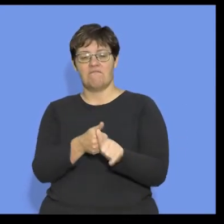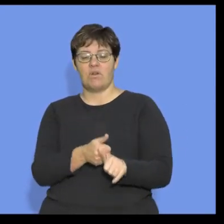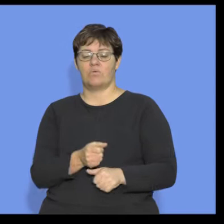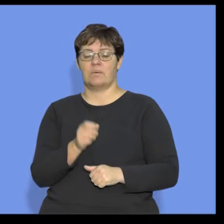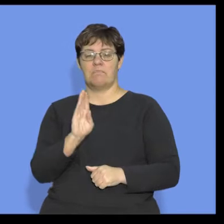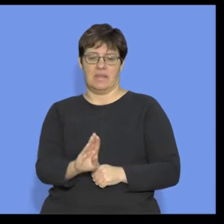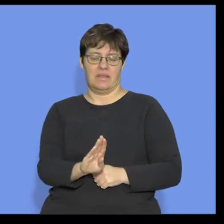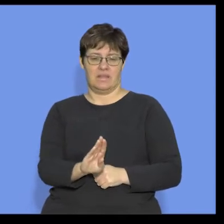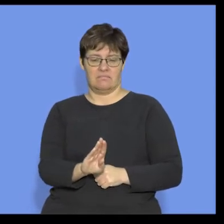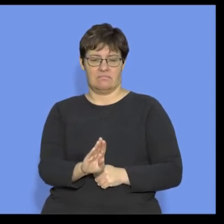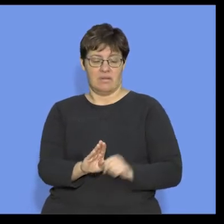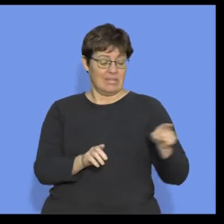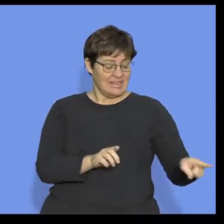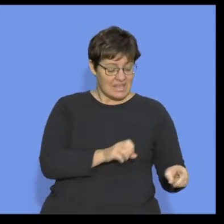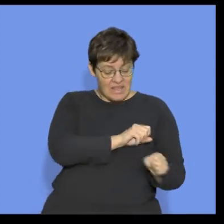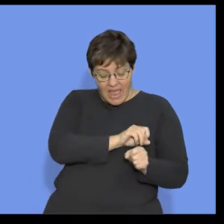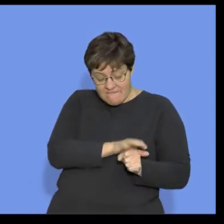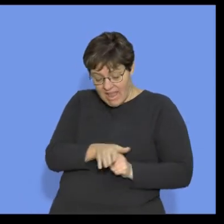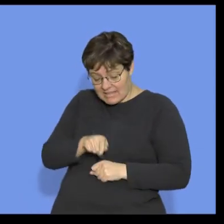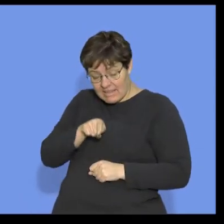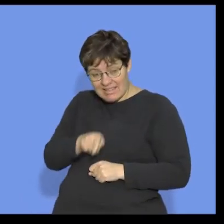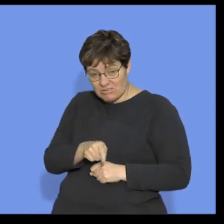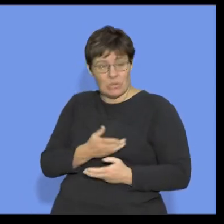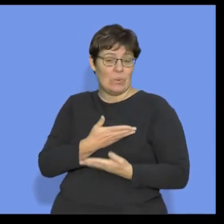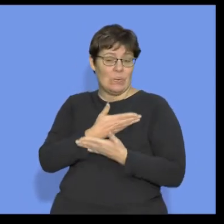then is followed by event B. Okay?